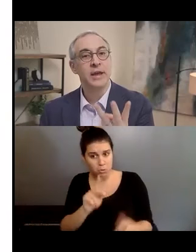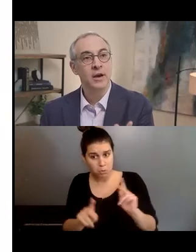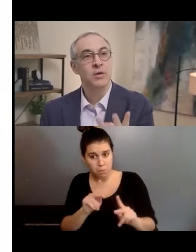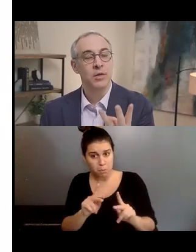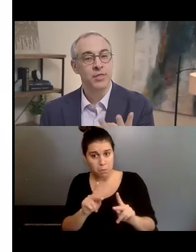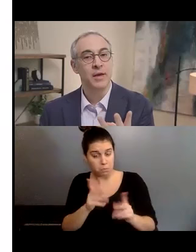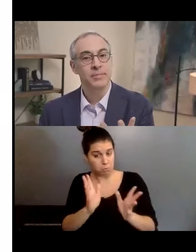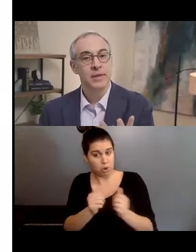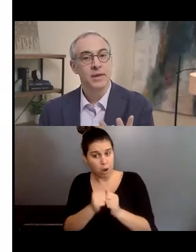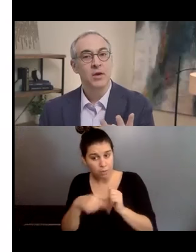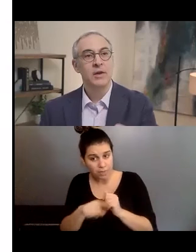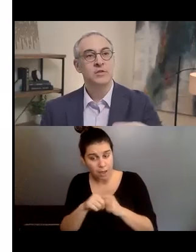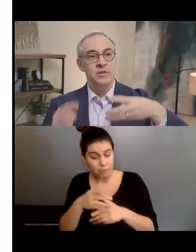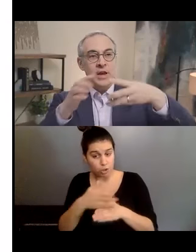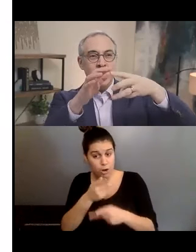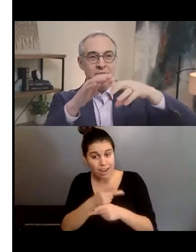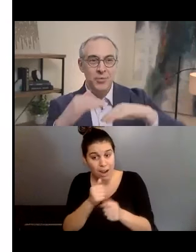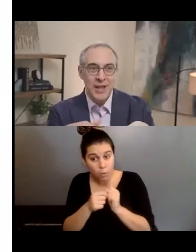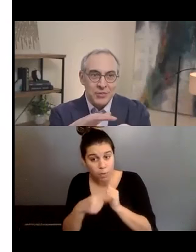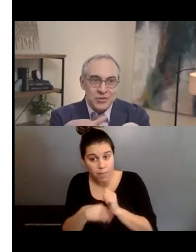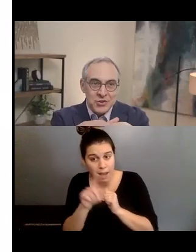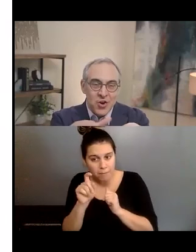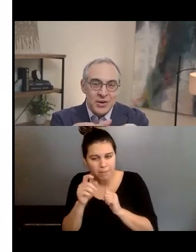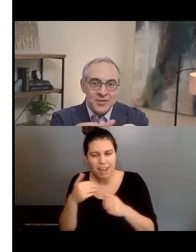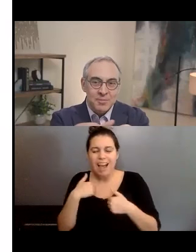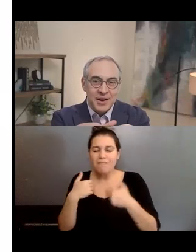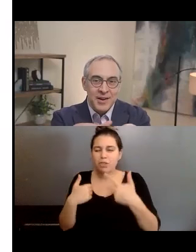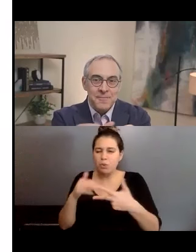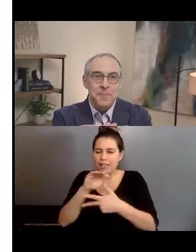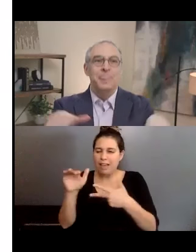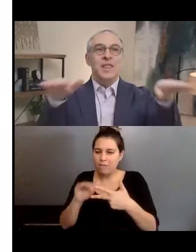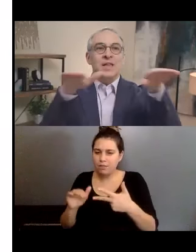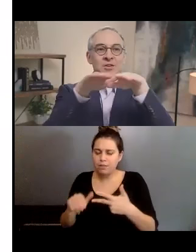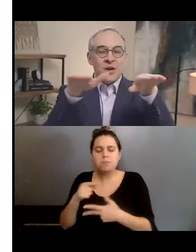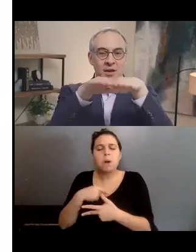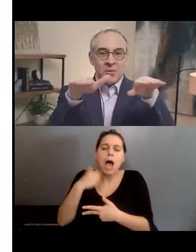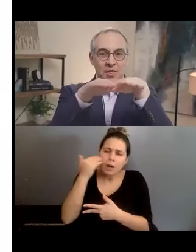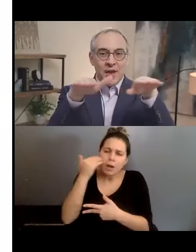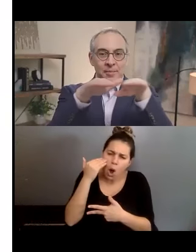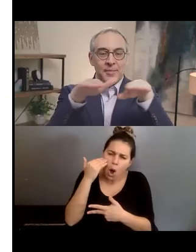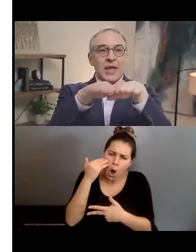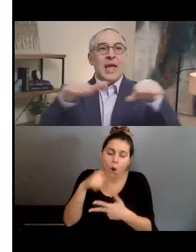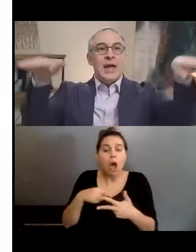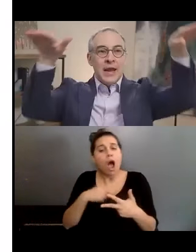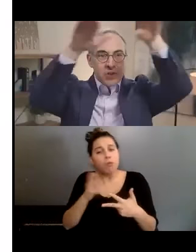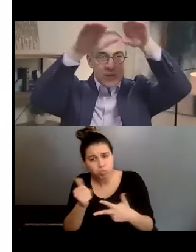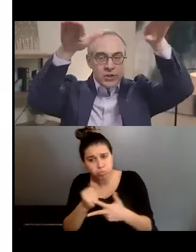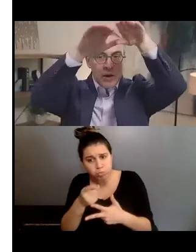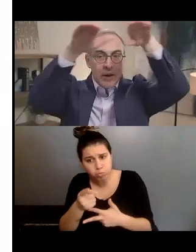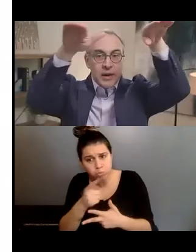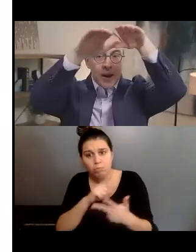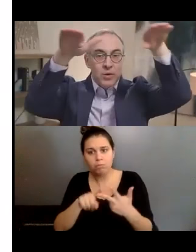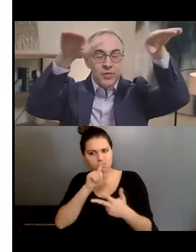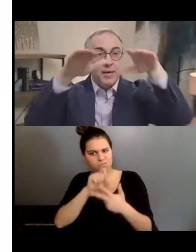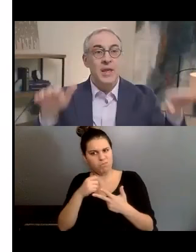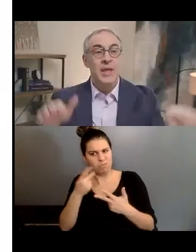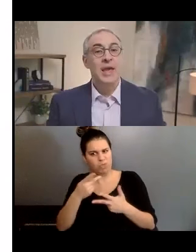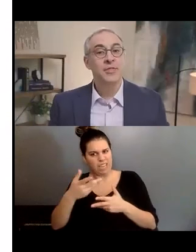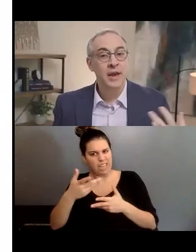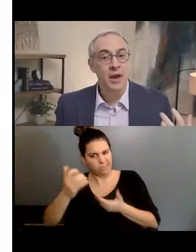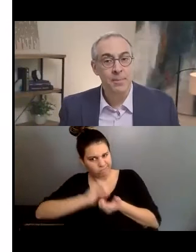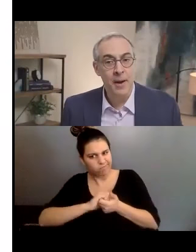shared care with them. Okay, so there's kind of like 3 levels: just knowing somebody, talking with them, and actually sharing care with